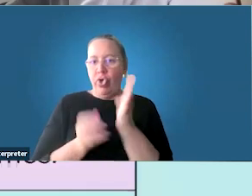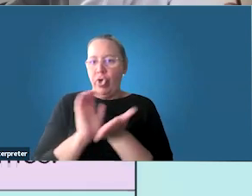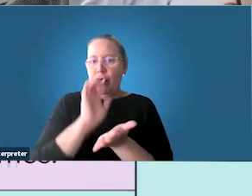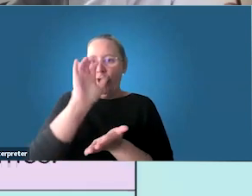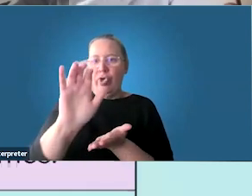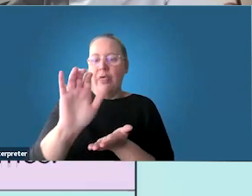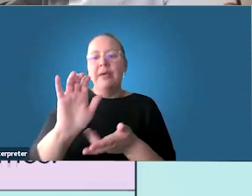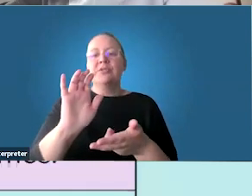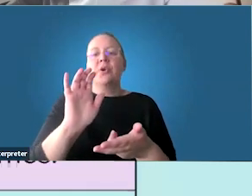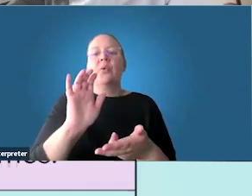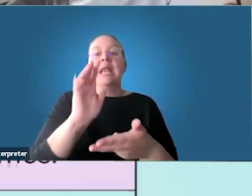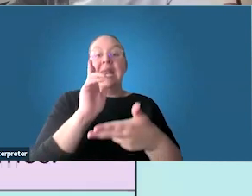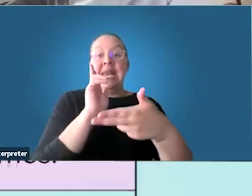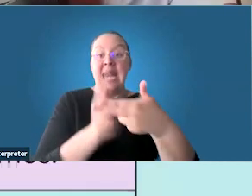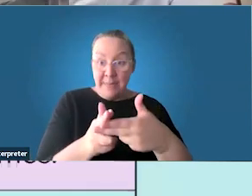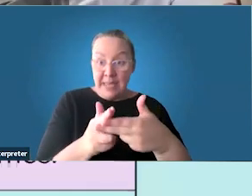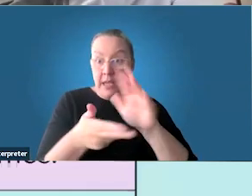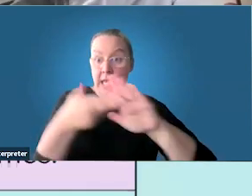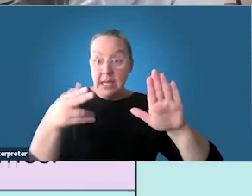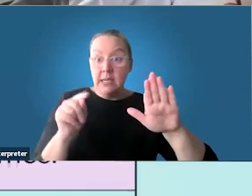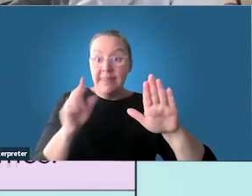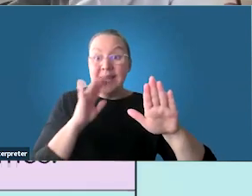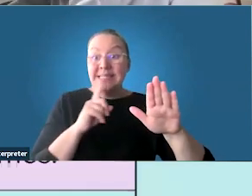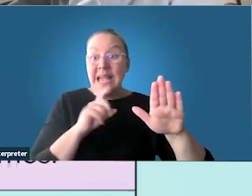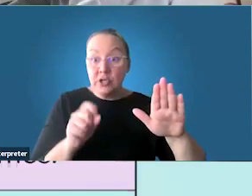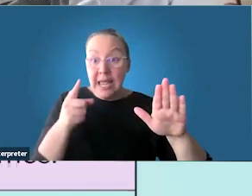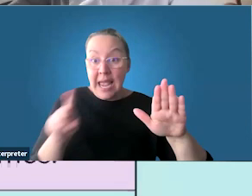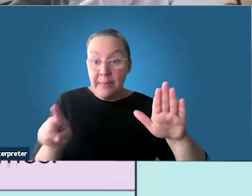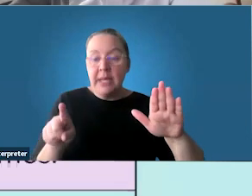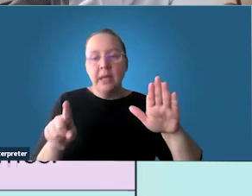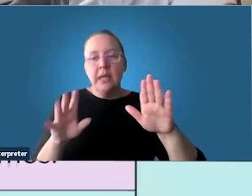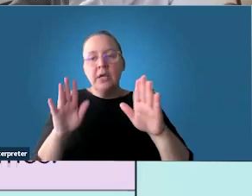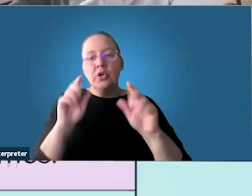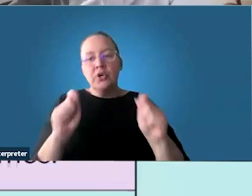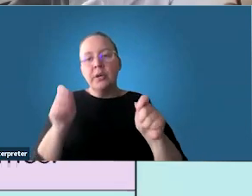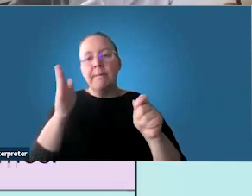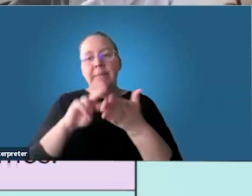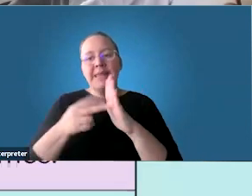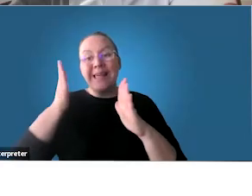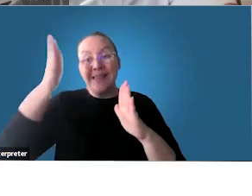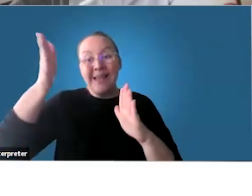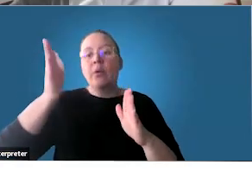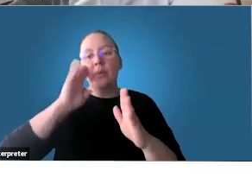is the first step toward replacing them with the deep narratives that we will talk a little bit about later.